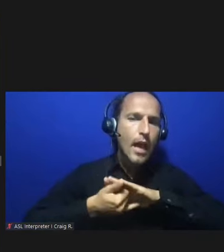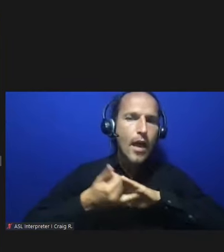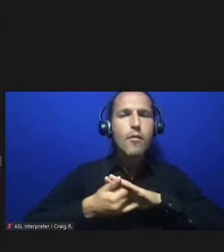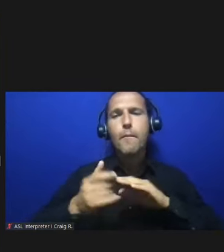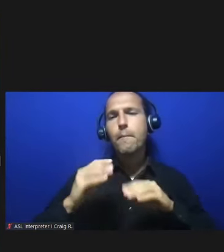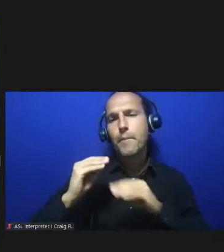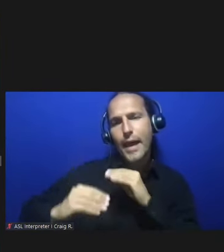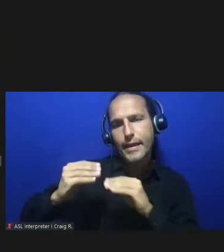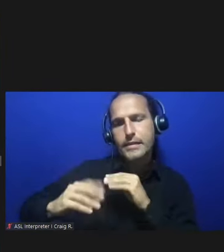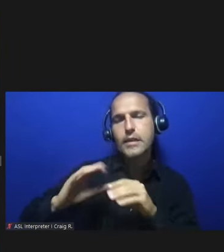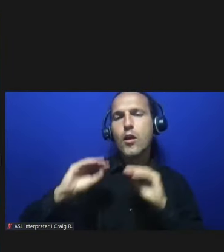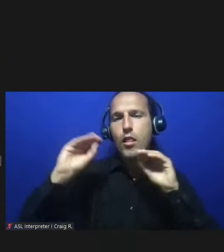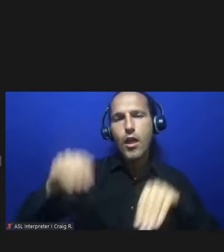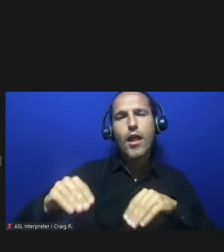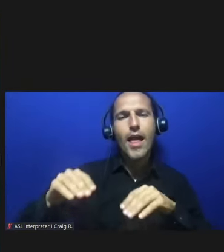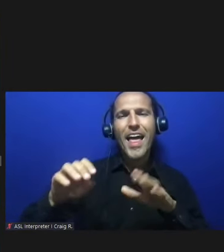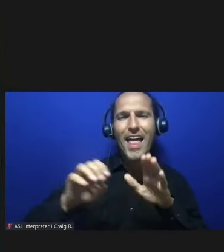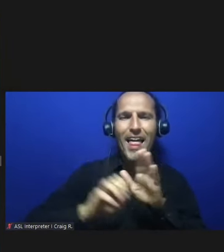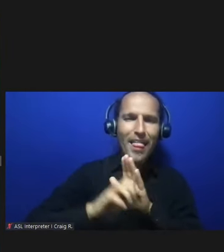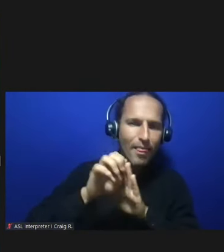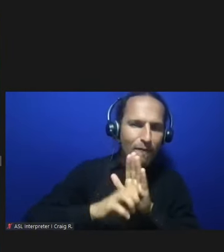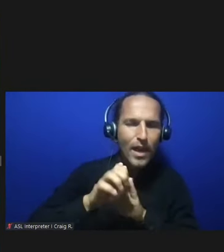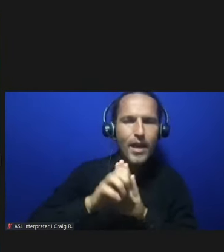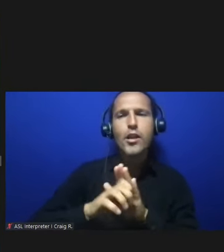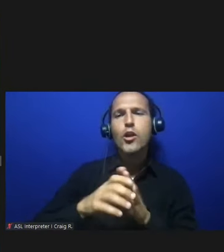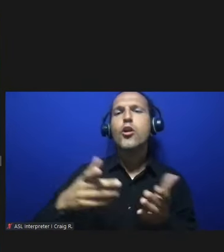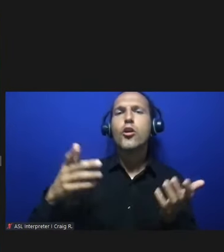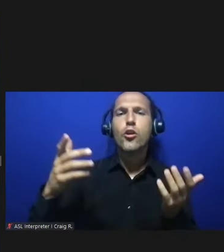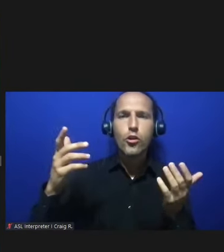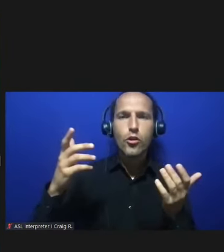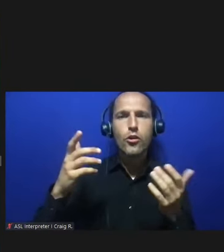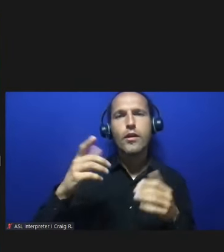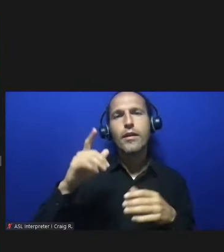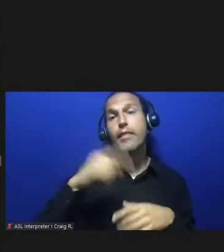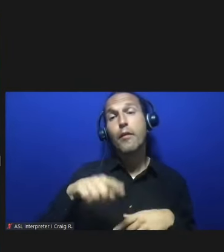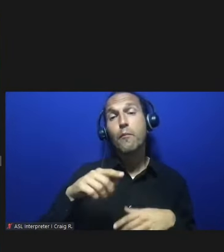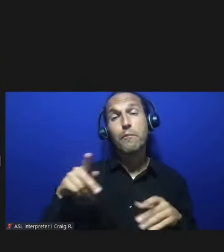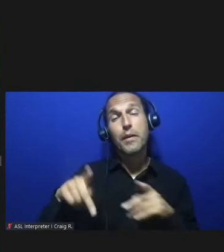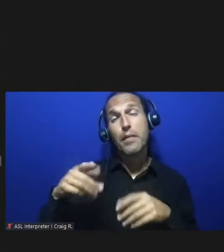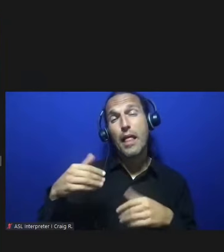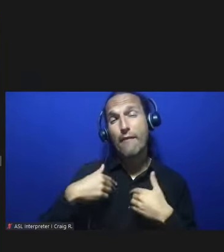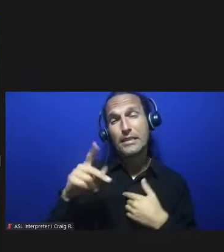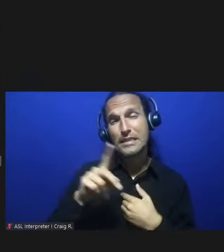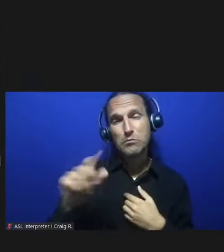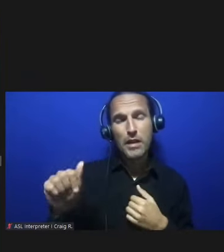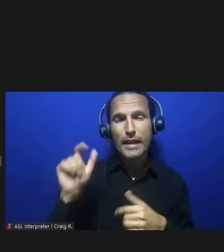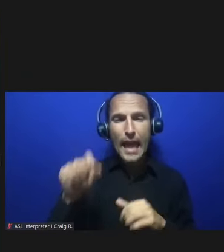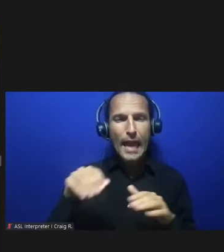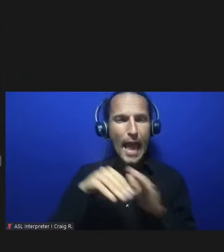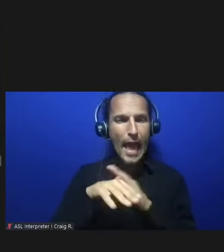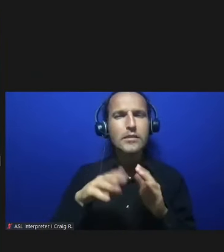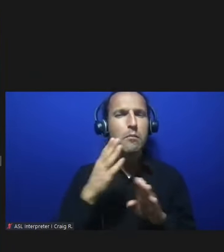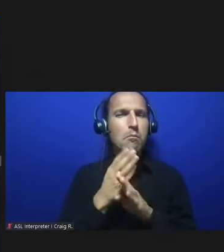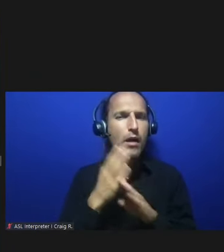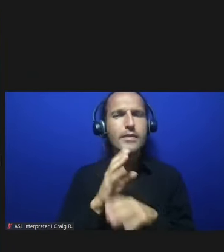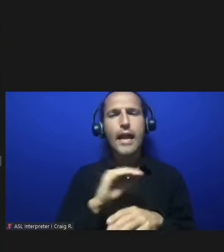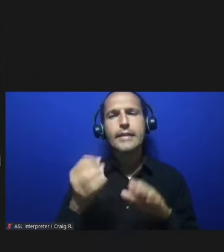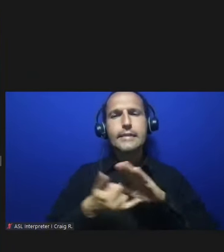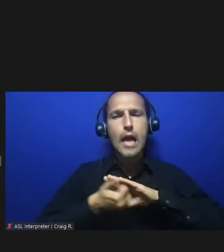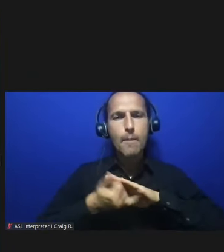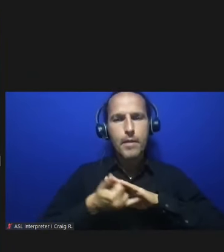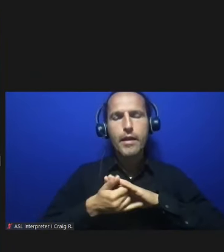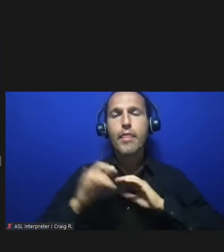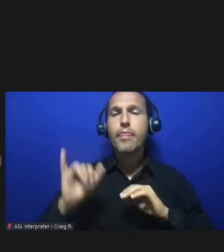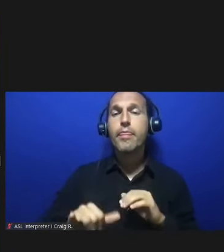and the installation of escalators and elevators so people with disabilities can access the buses and subways. A